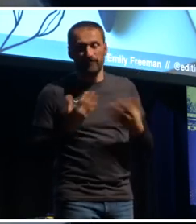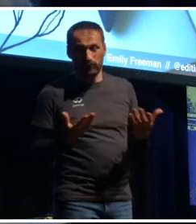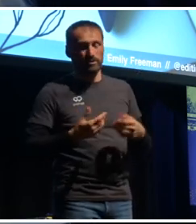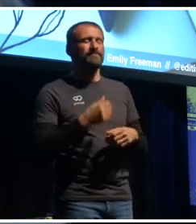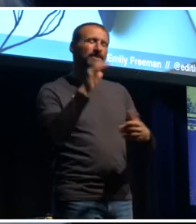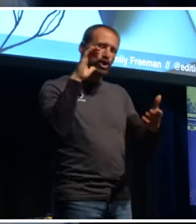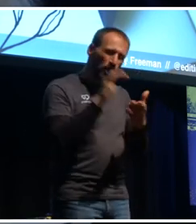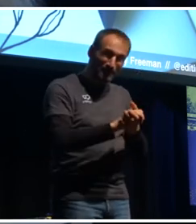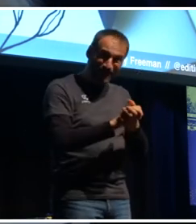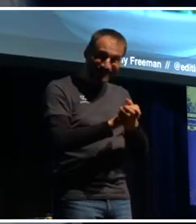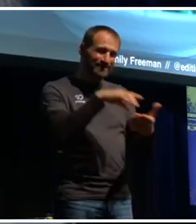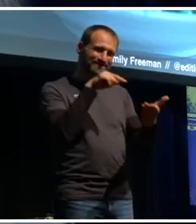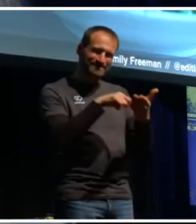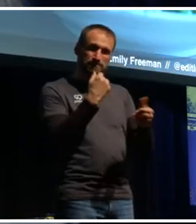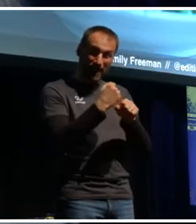and then stick with it.